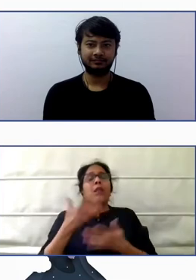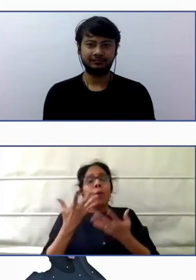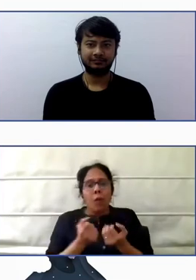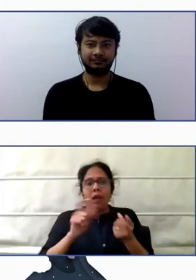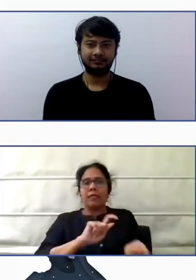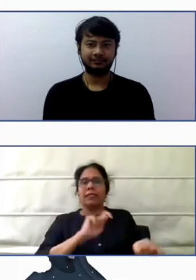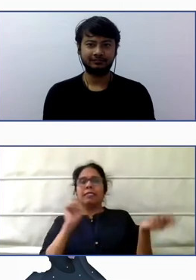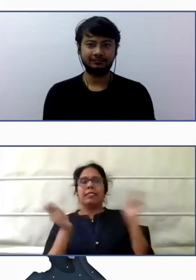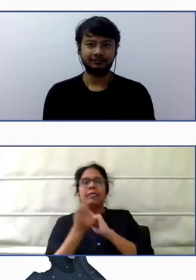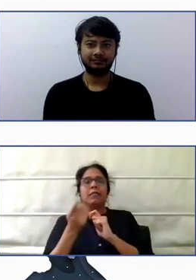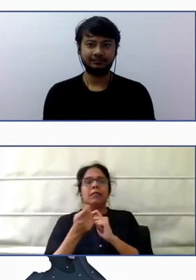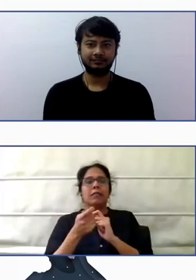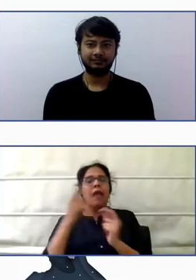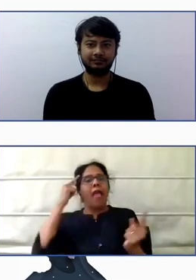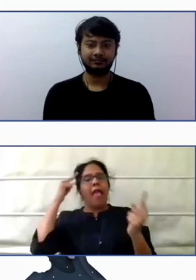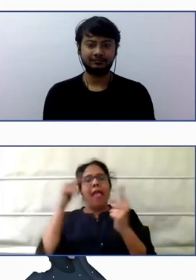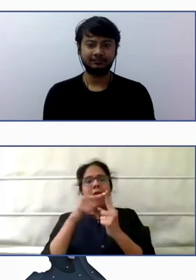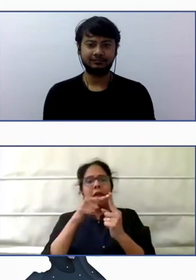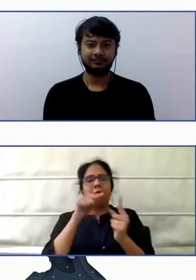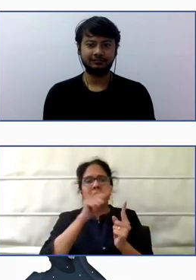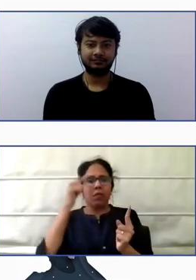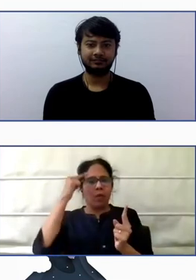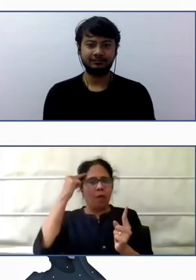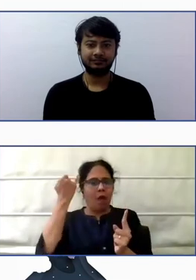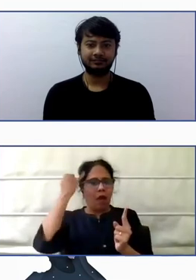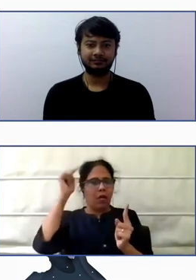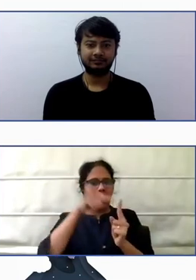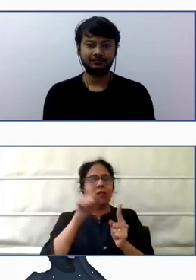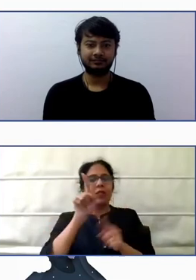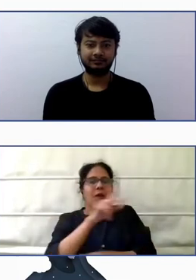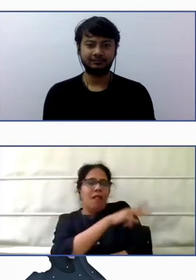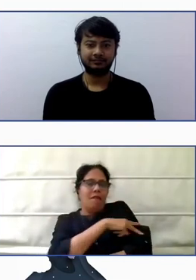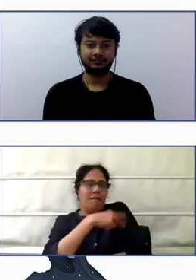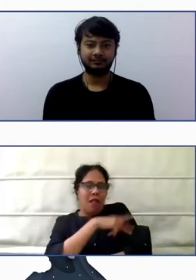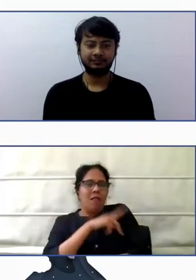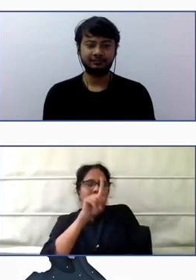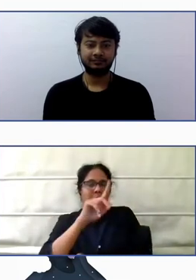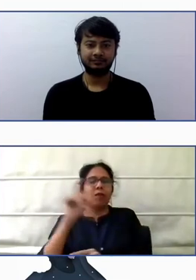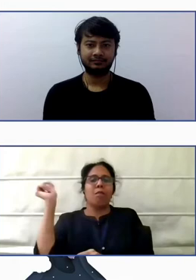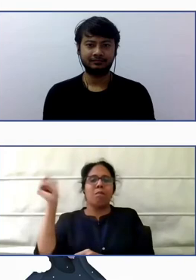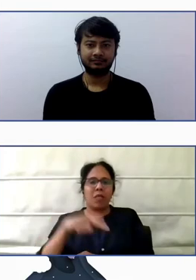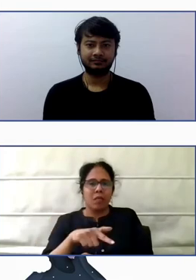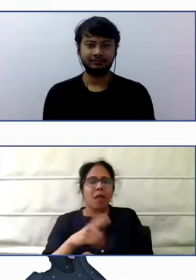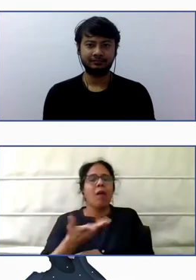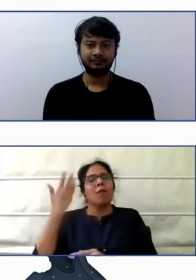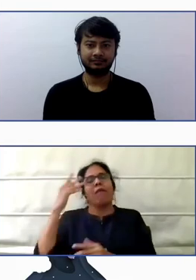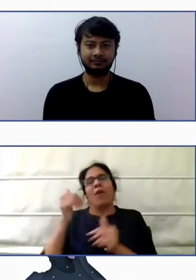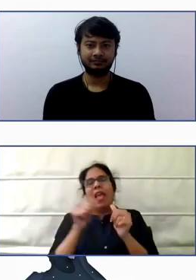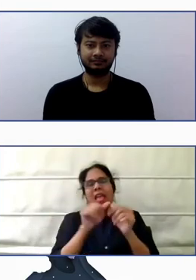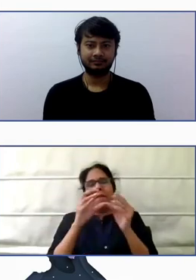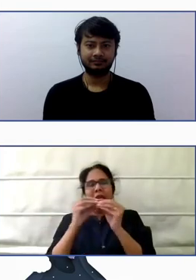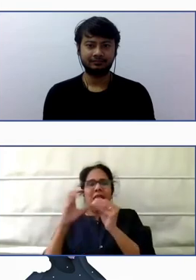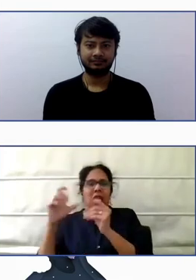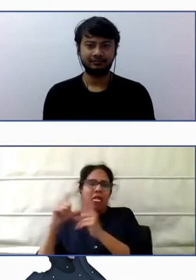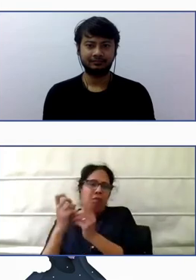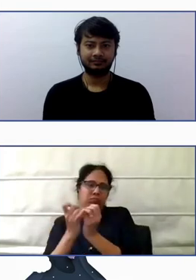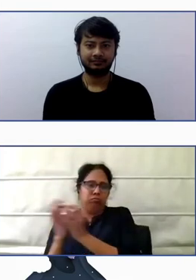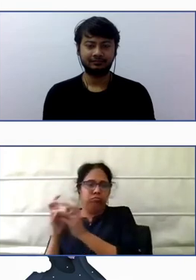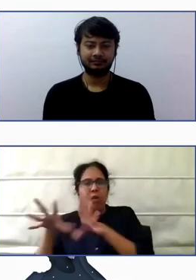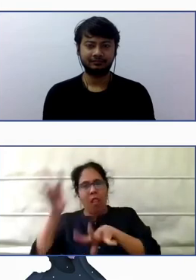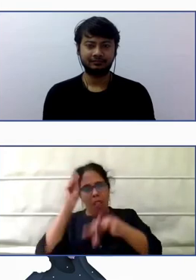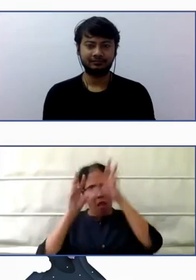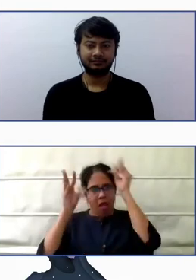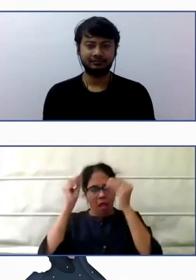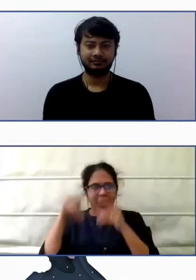started Giftable. And I still remember one day, one volunteer posting saying, hey, I learned alphabets in sign language. I see a pottery artist who is